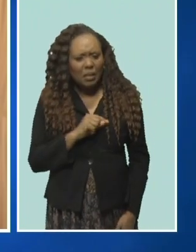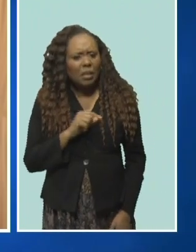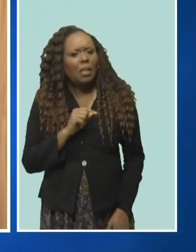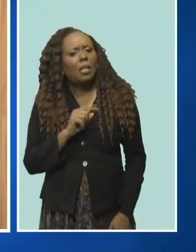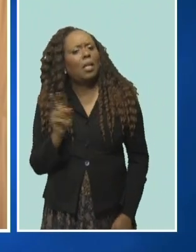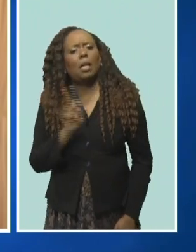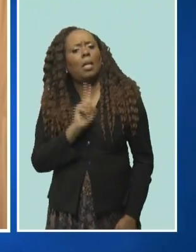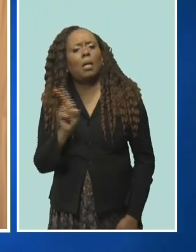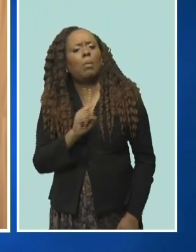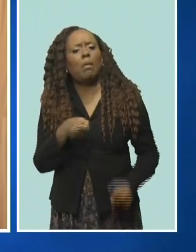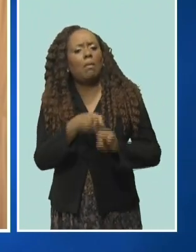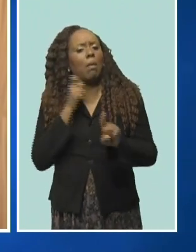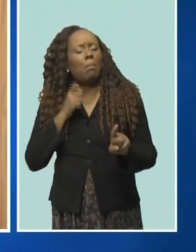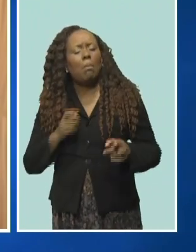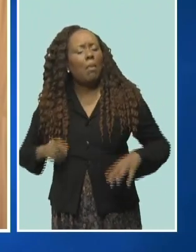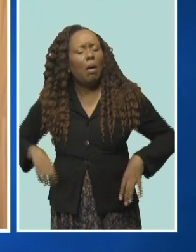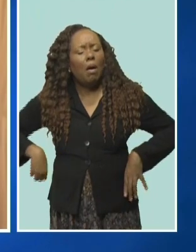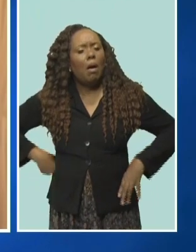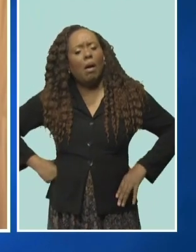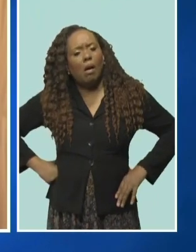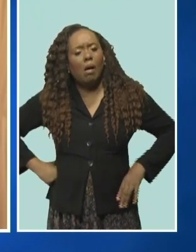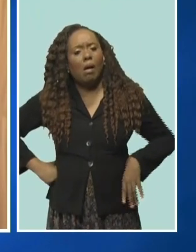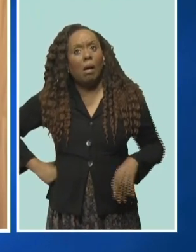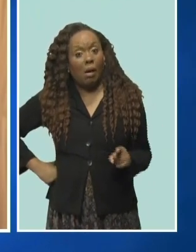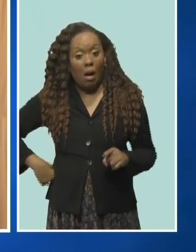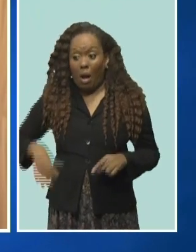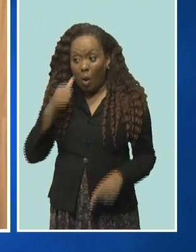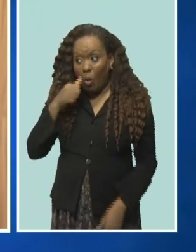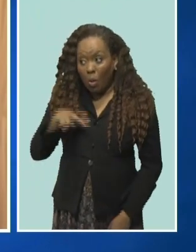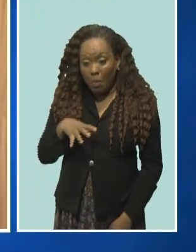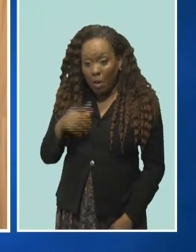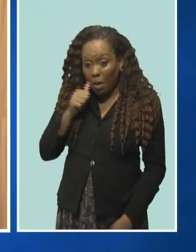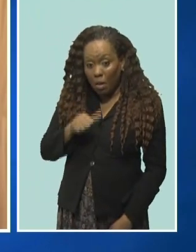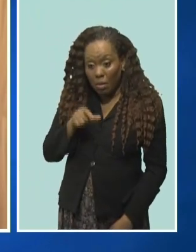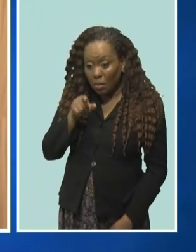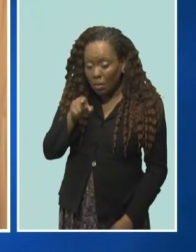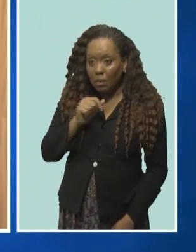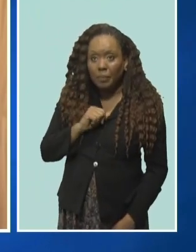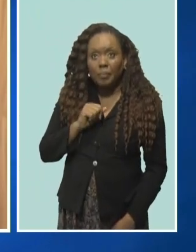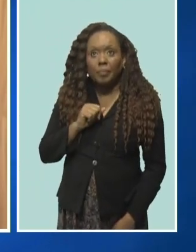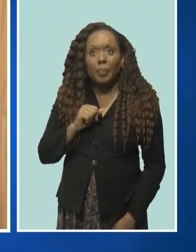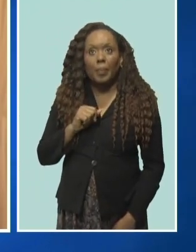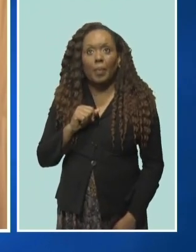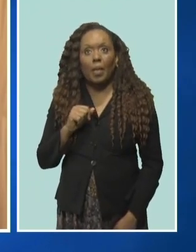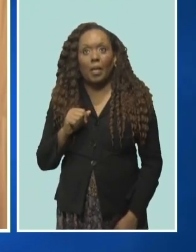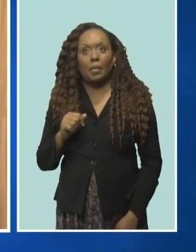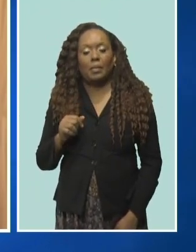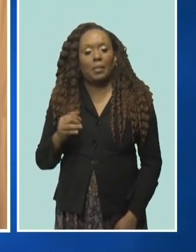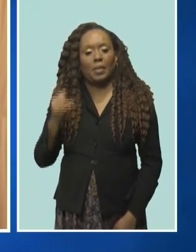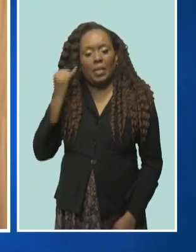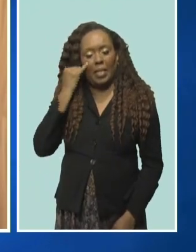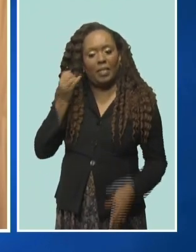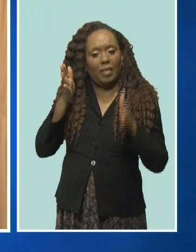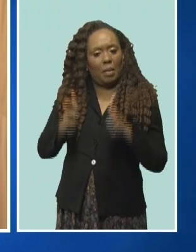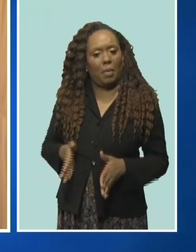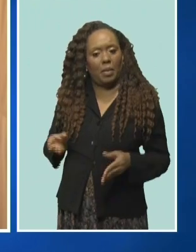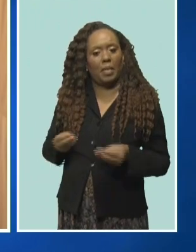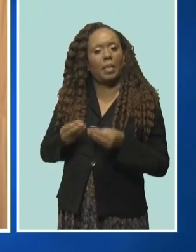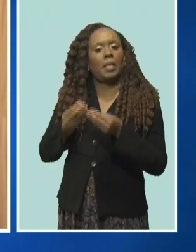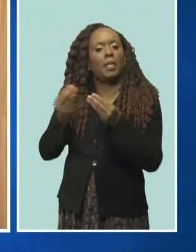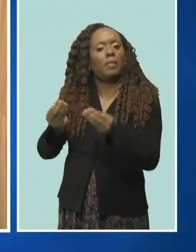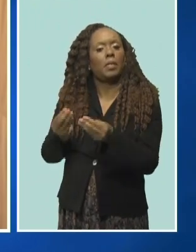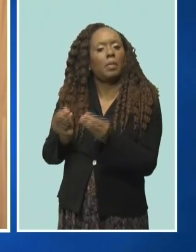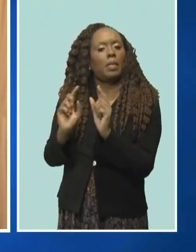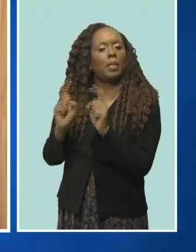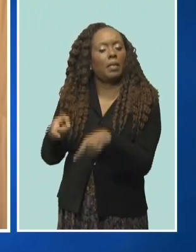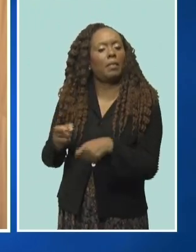tell me where you get it from. And to the women and girls, I say to you, if you're receiving a gift from somebody, beware that